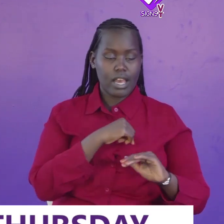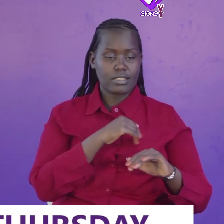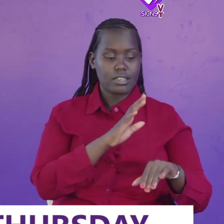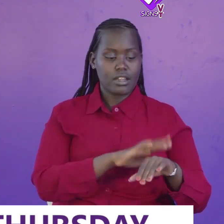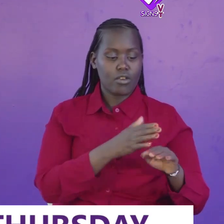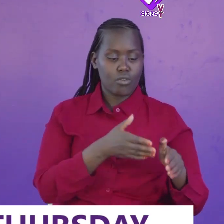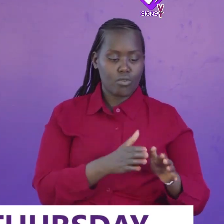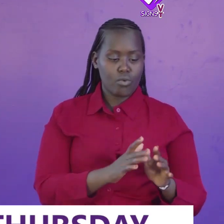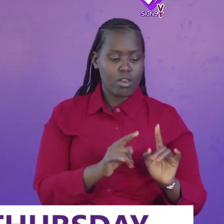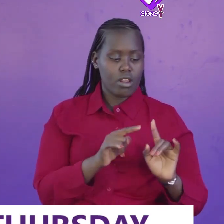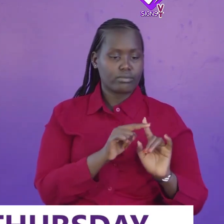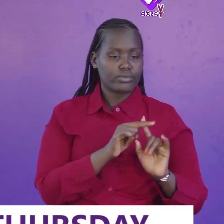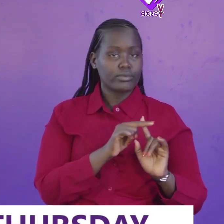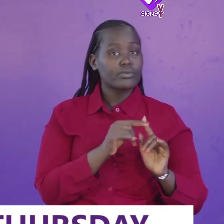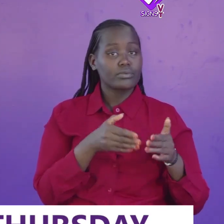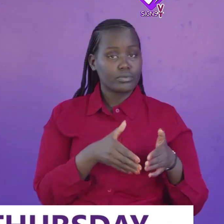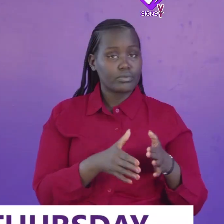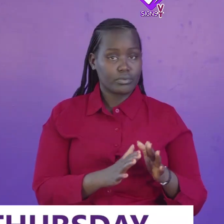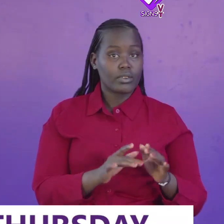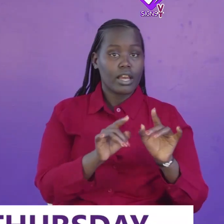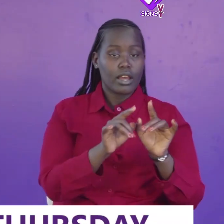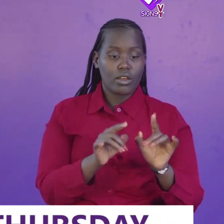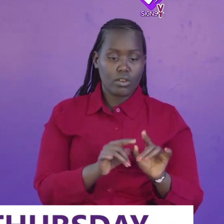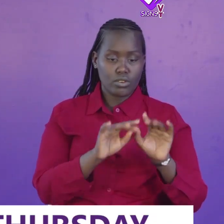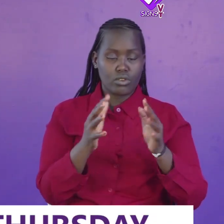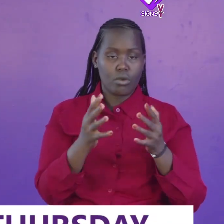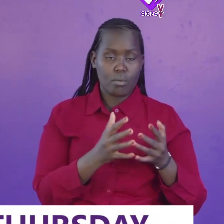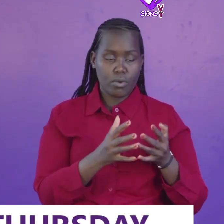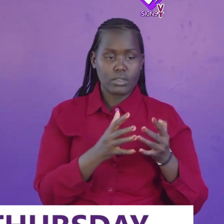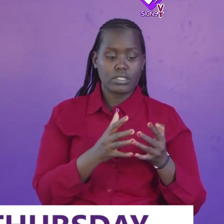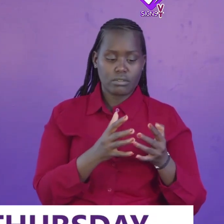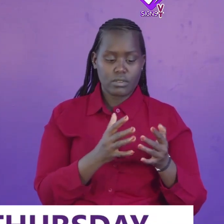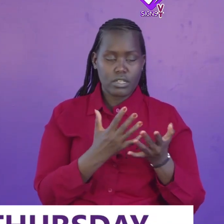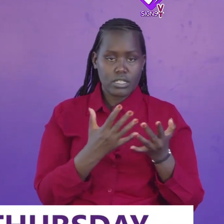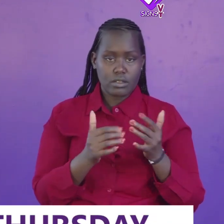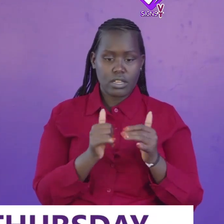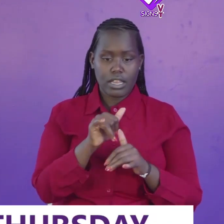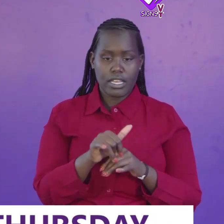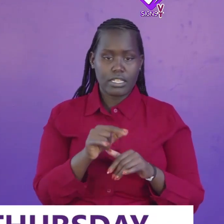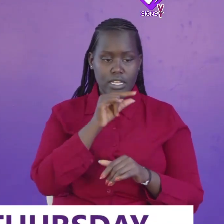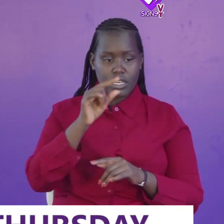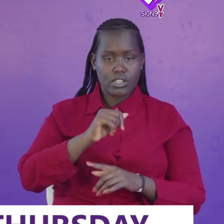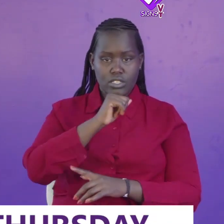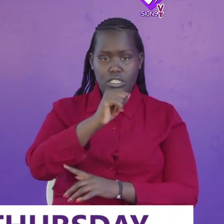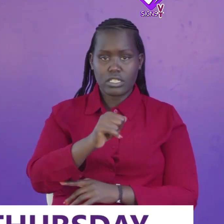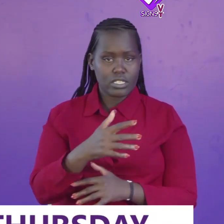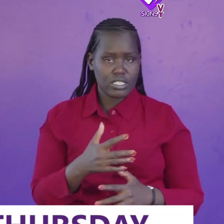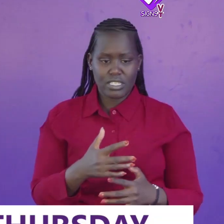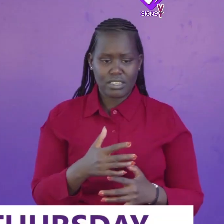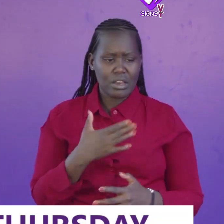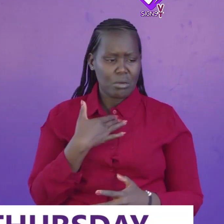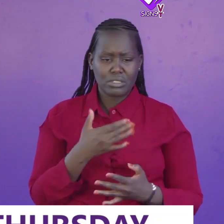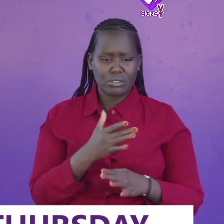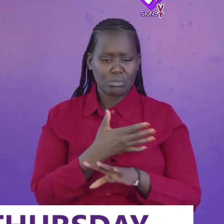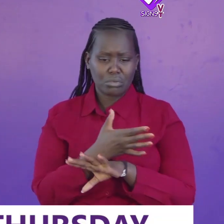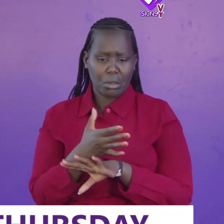way, in a positive way. And it has also brought to the light that say Gen Z si watu wa kubeba vile unataka.